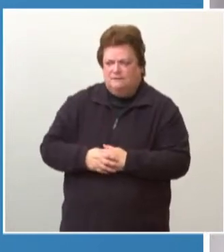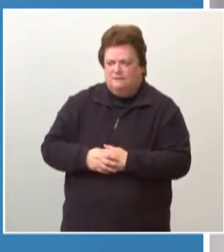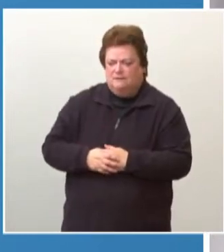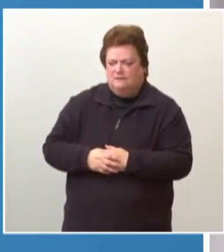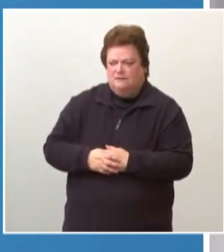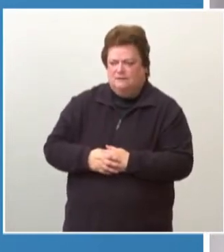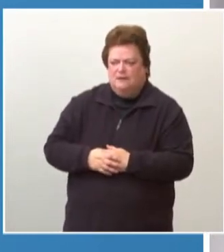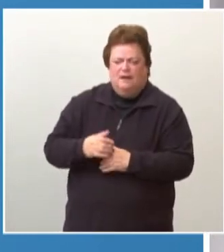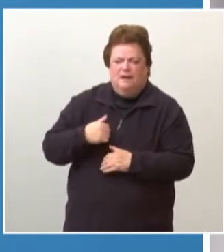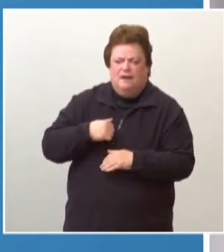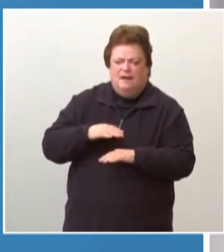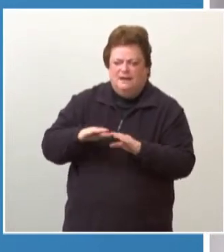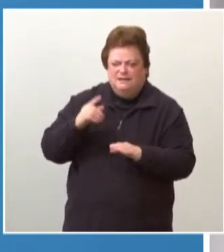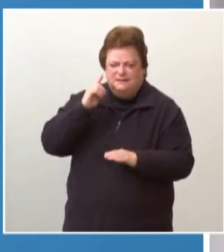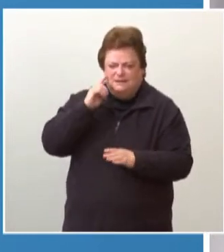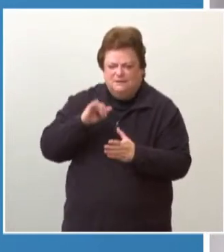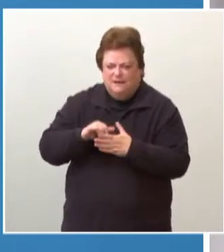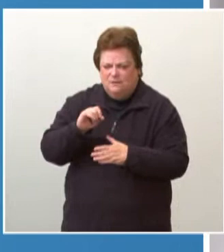I'm sorry, I didn't hear that.